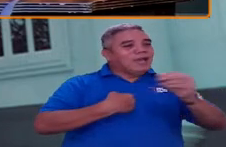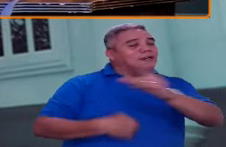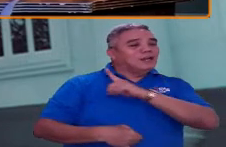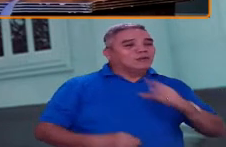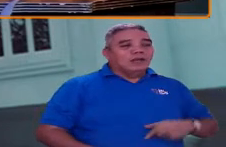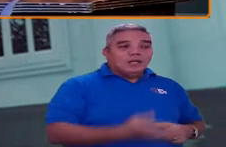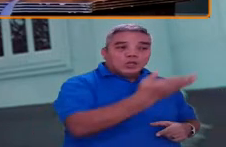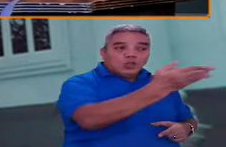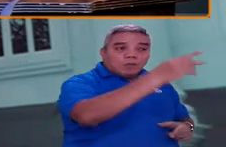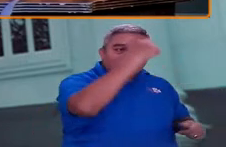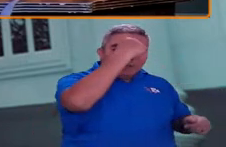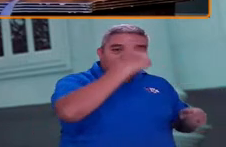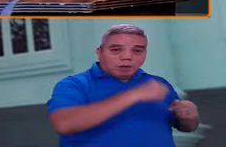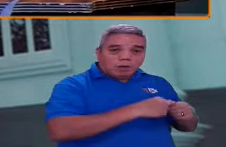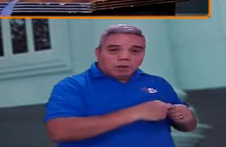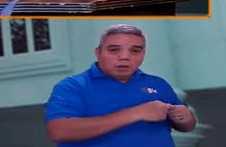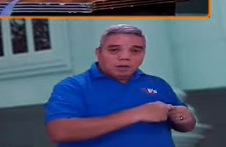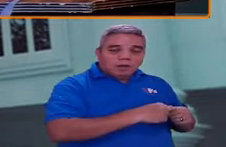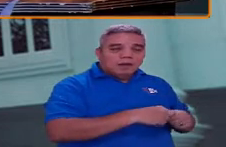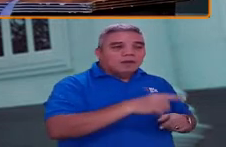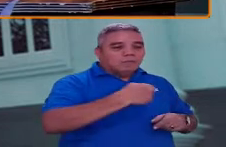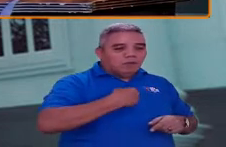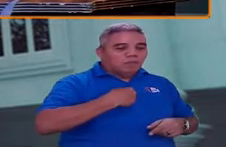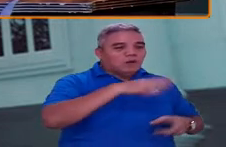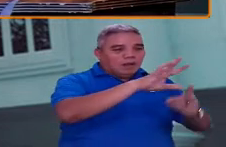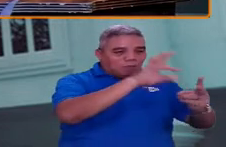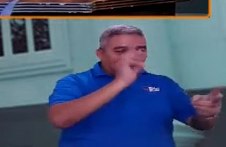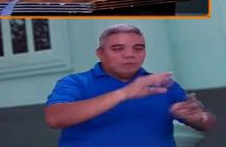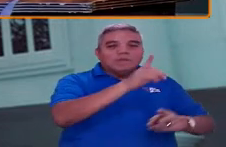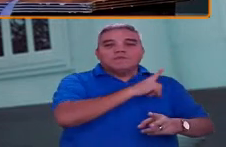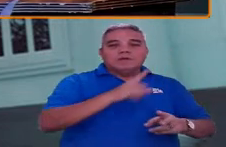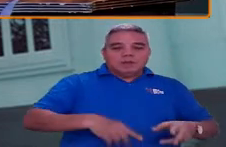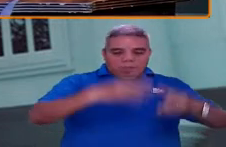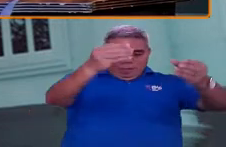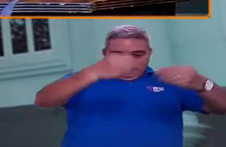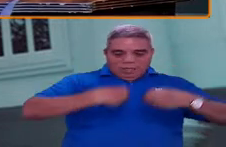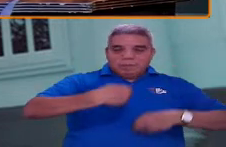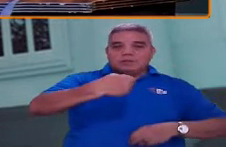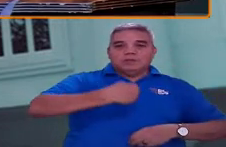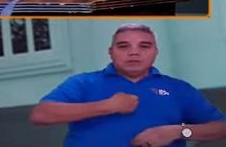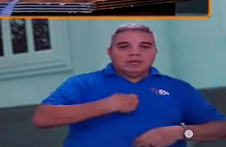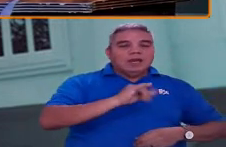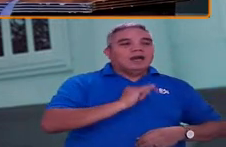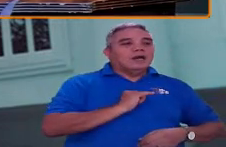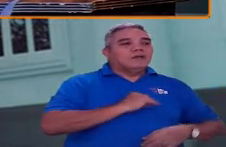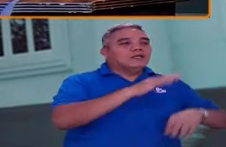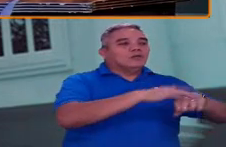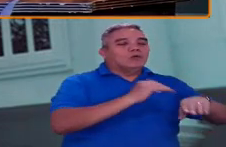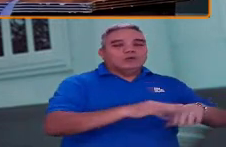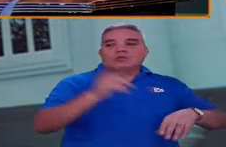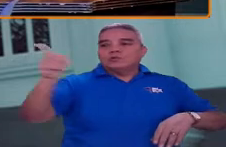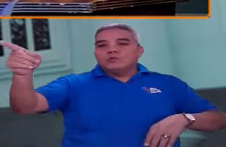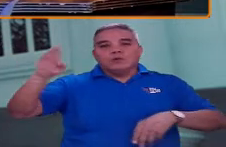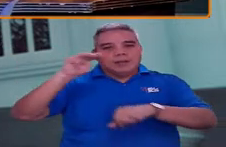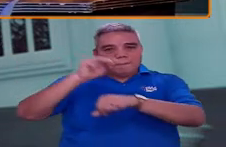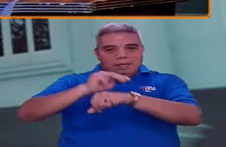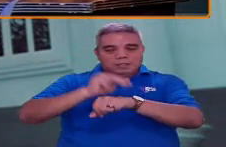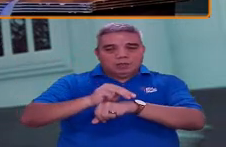because you must remember, before I found you, before the Lord gave you to me, I am already called to the